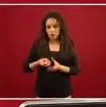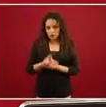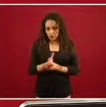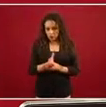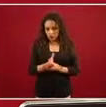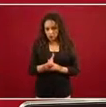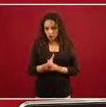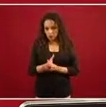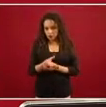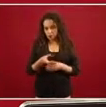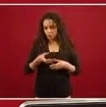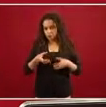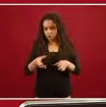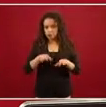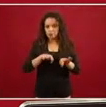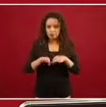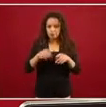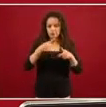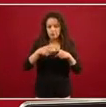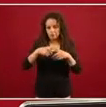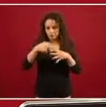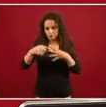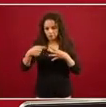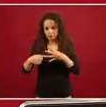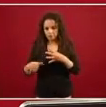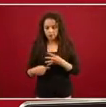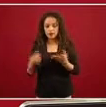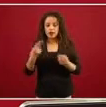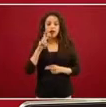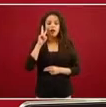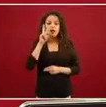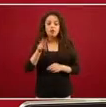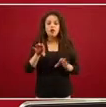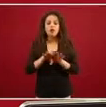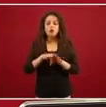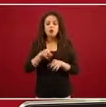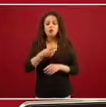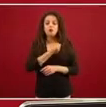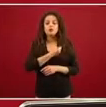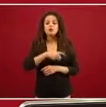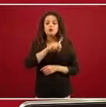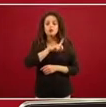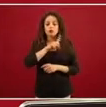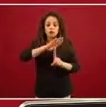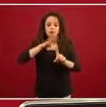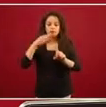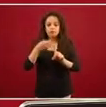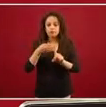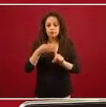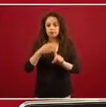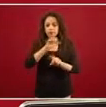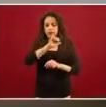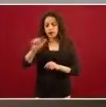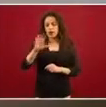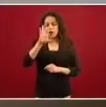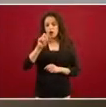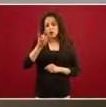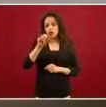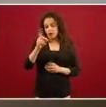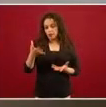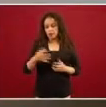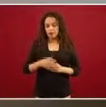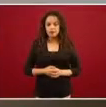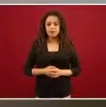of making the choices of which municipalities can lift the restrictions and which municipalities cannot